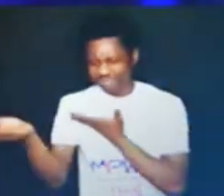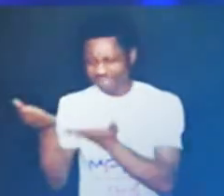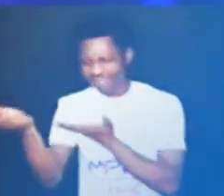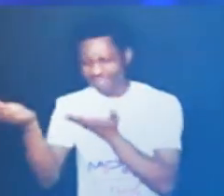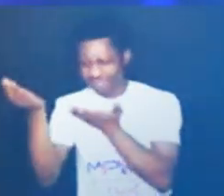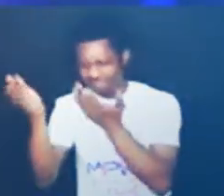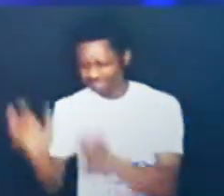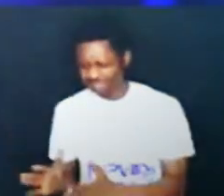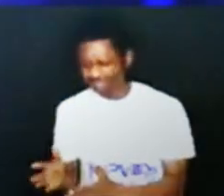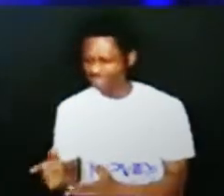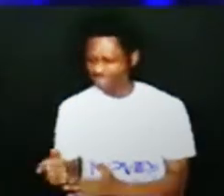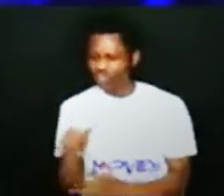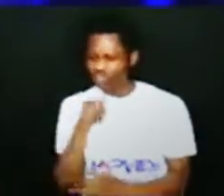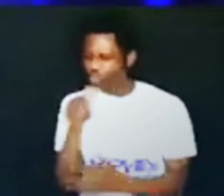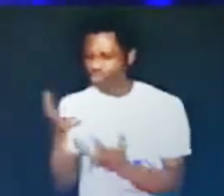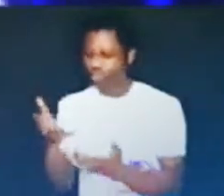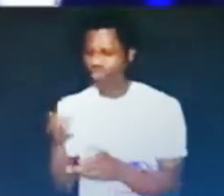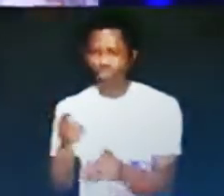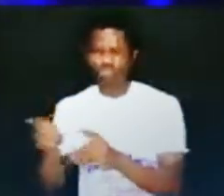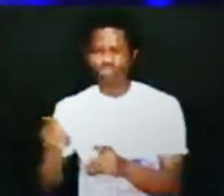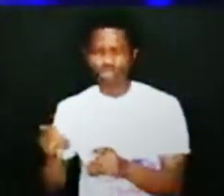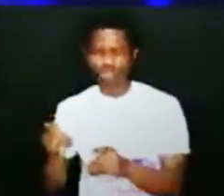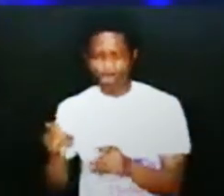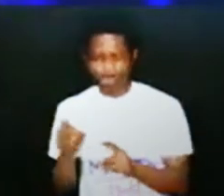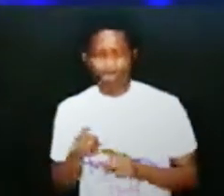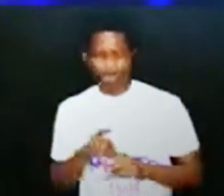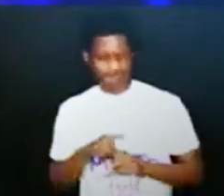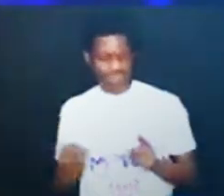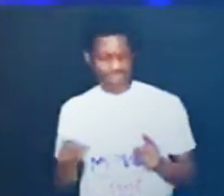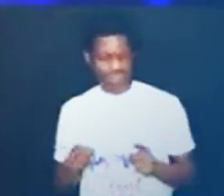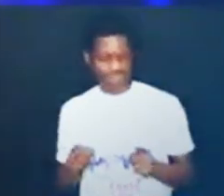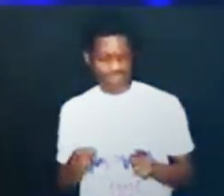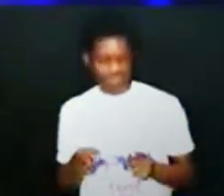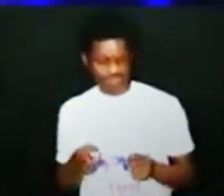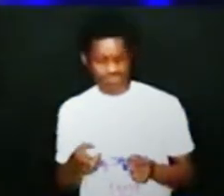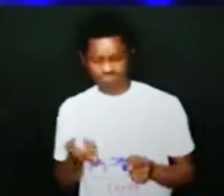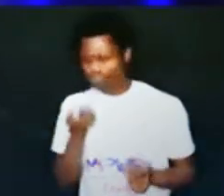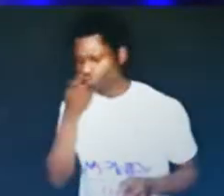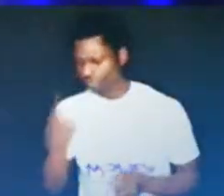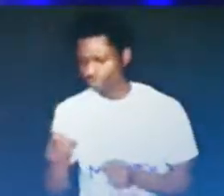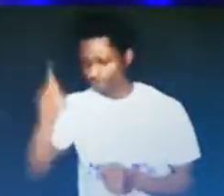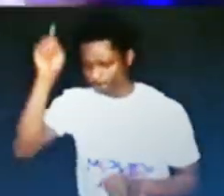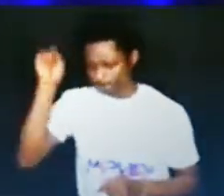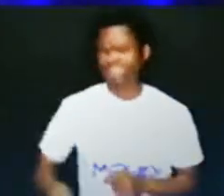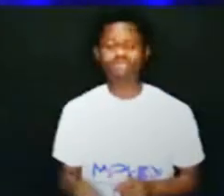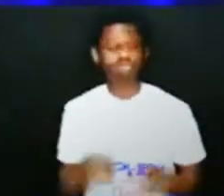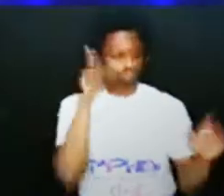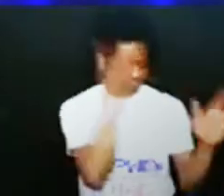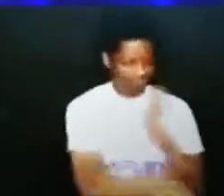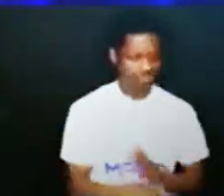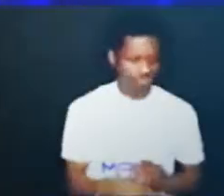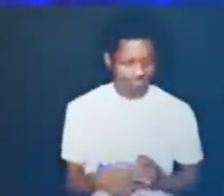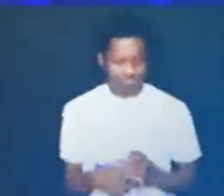than himself, so he want to resist their control. He says, I have commanded you, do